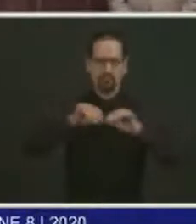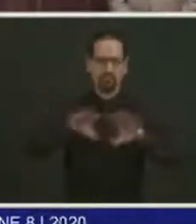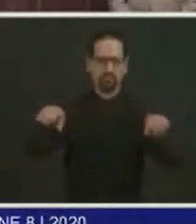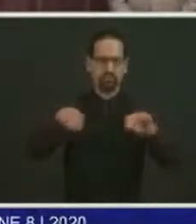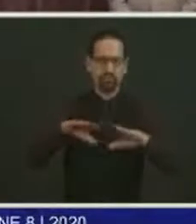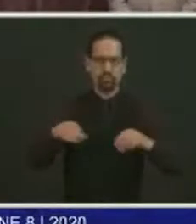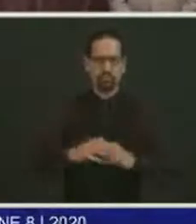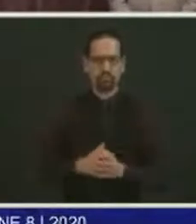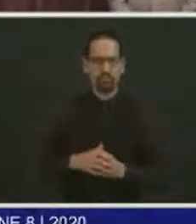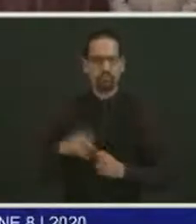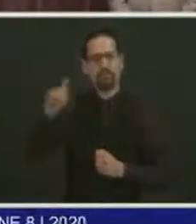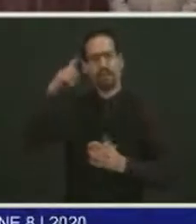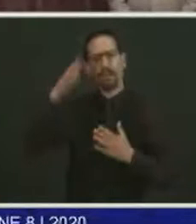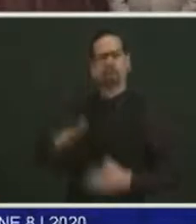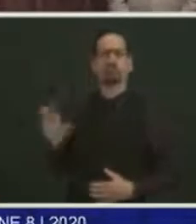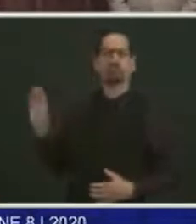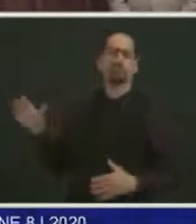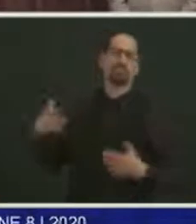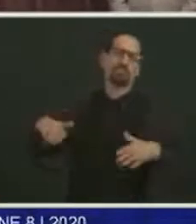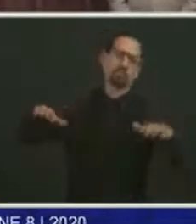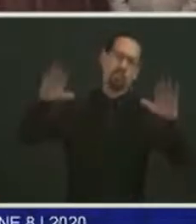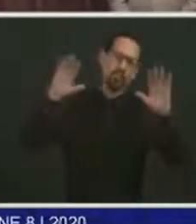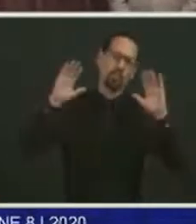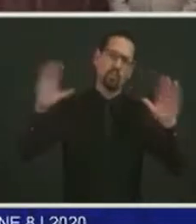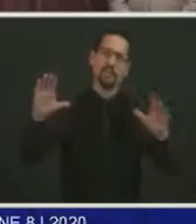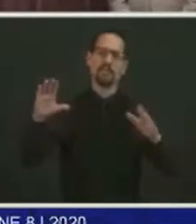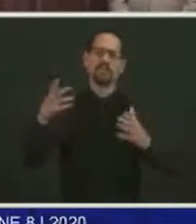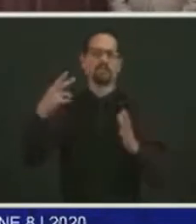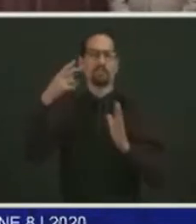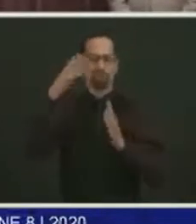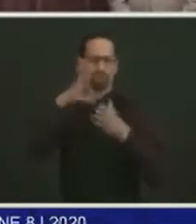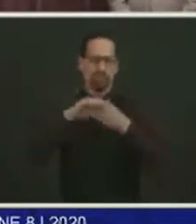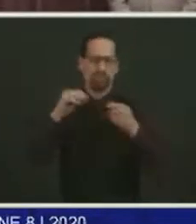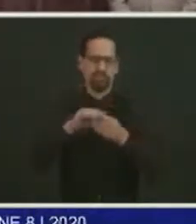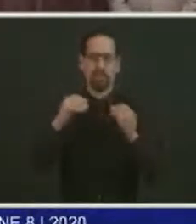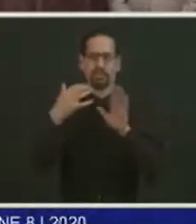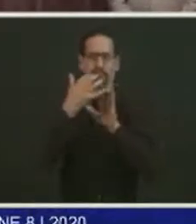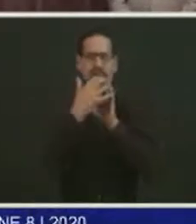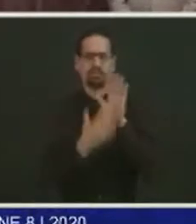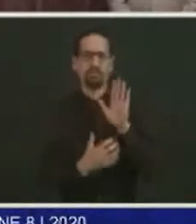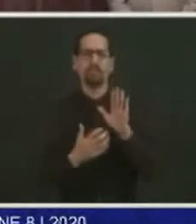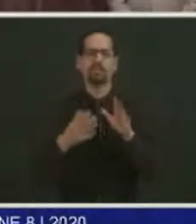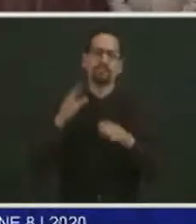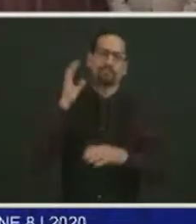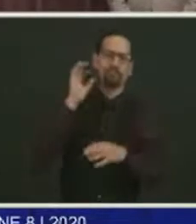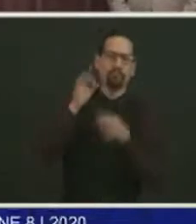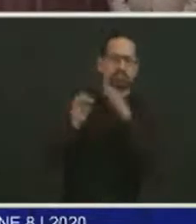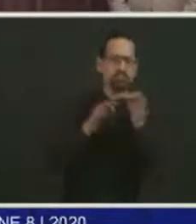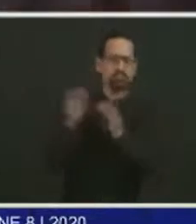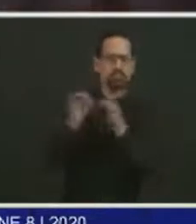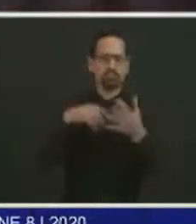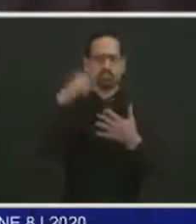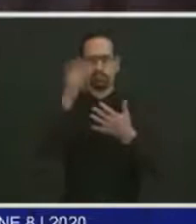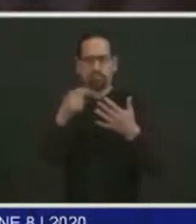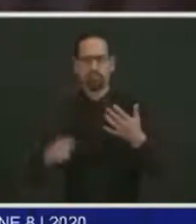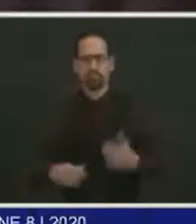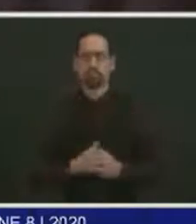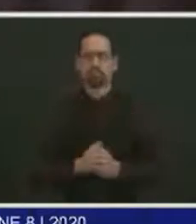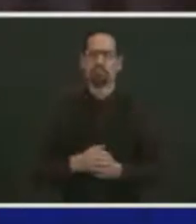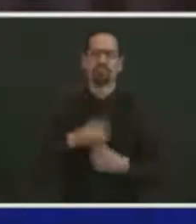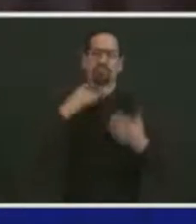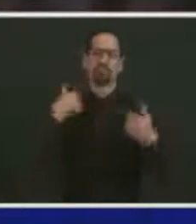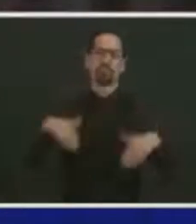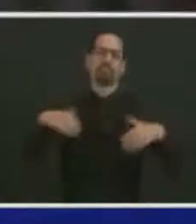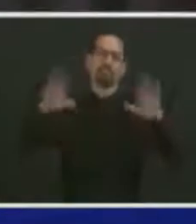did outlining the updates. This continues to be the place to be to get the latest information that we want to continue to provide for